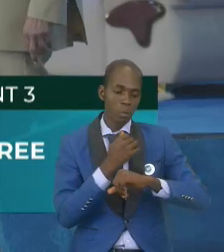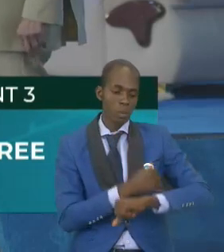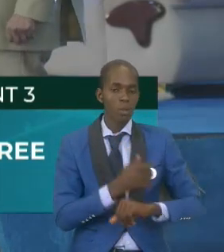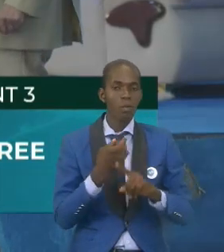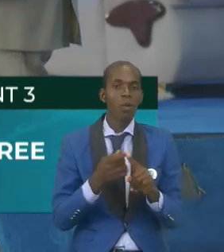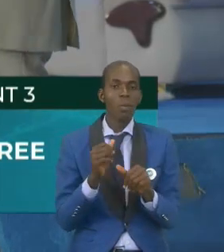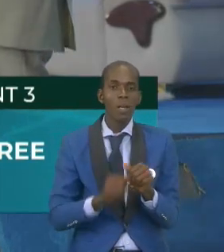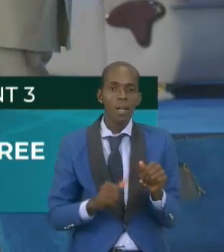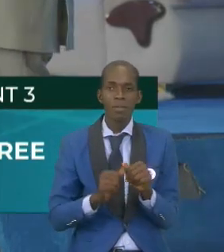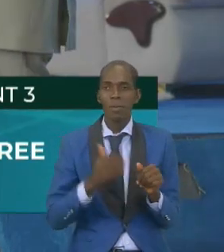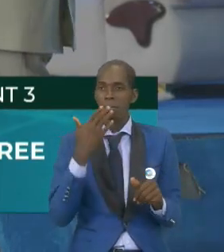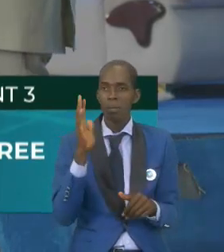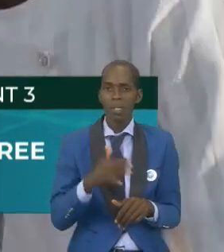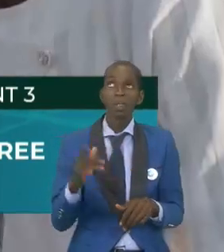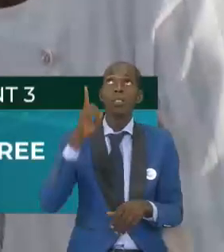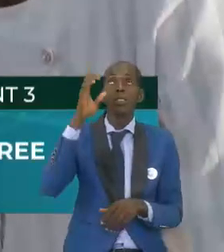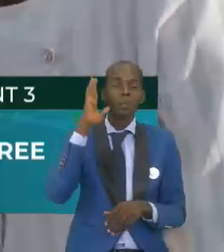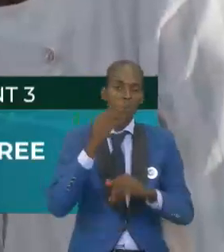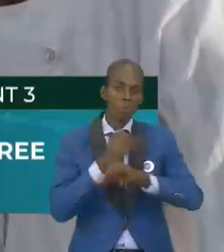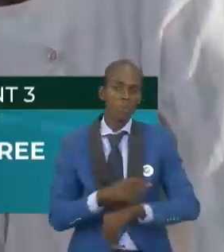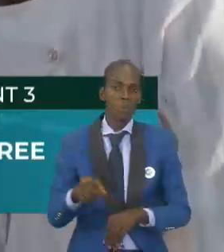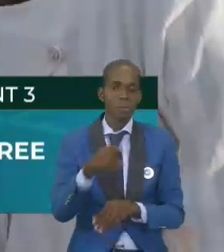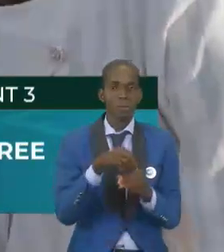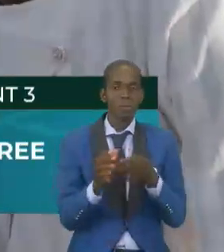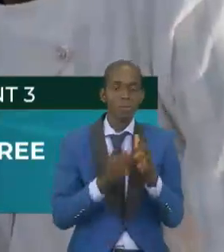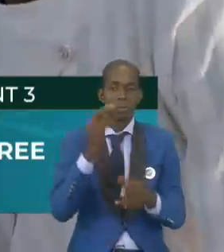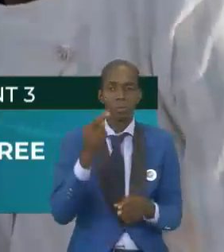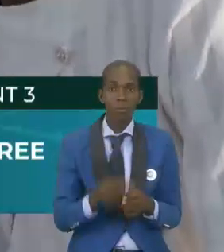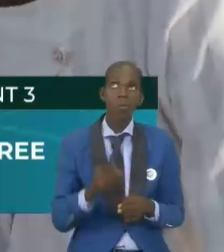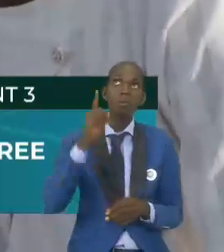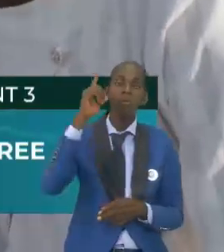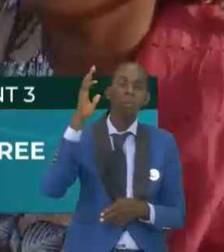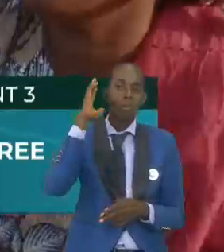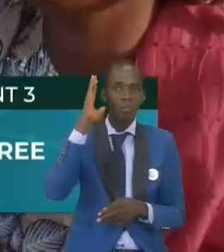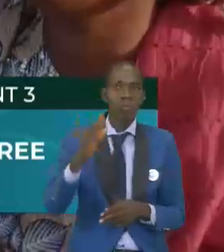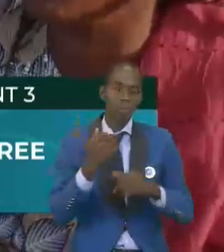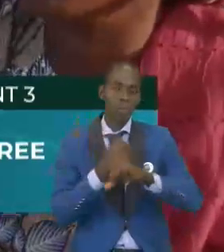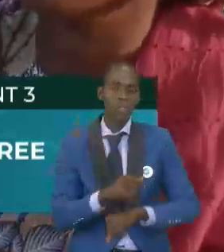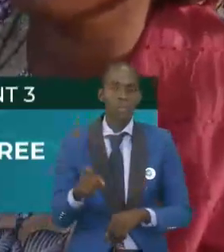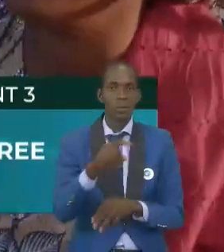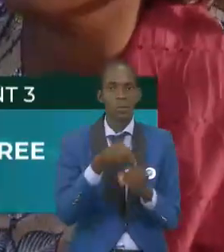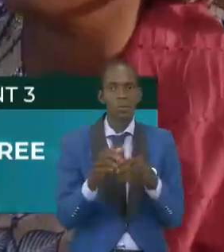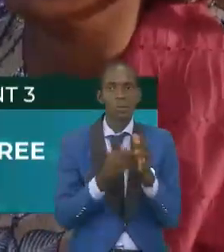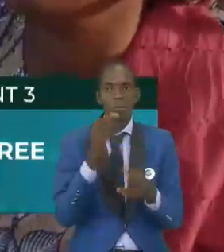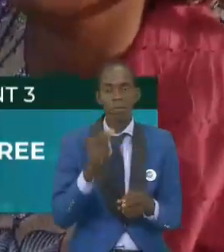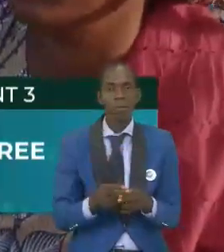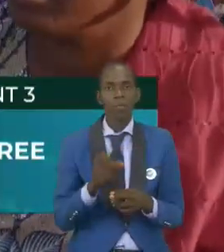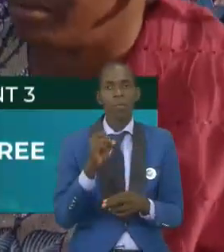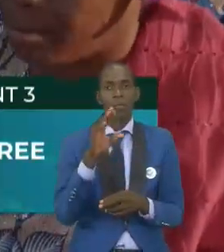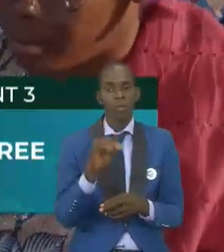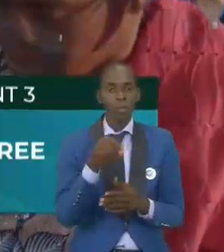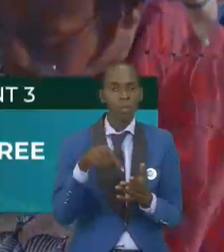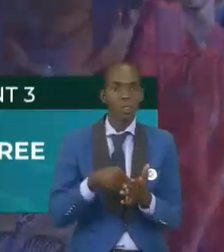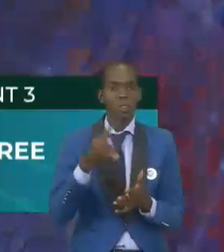sin. It will preserve you. I said, it will preserve you So this Daniel prospered in